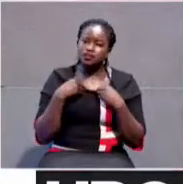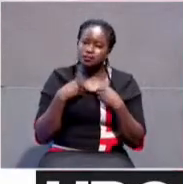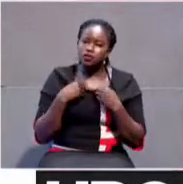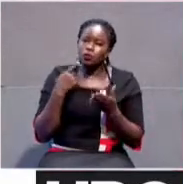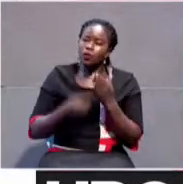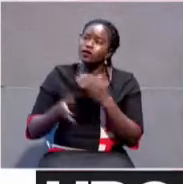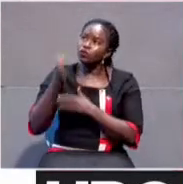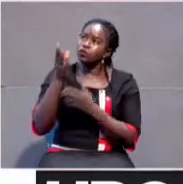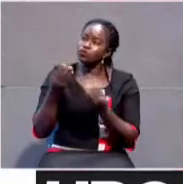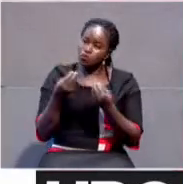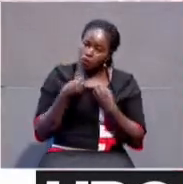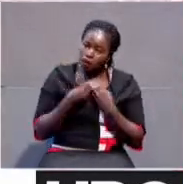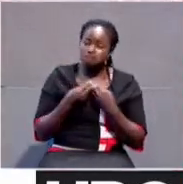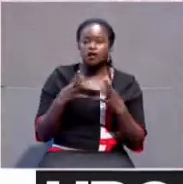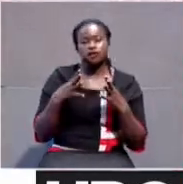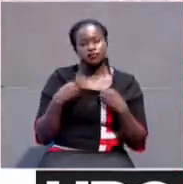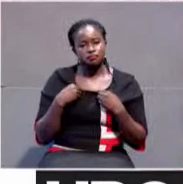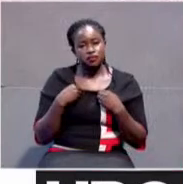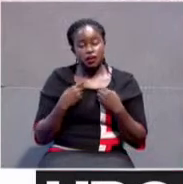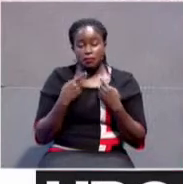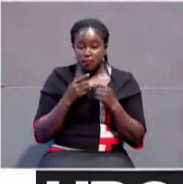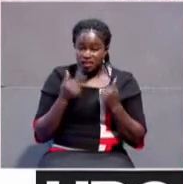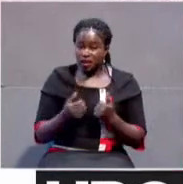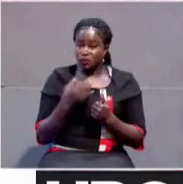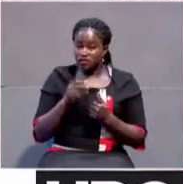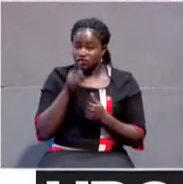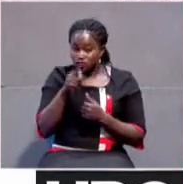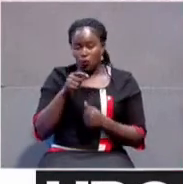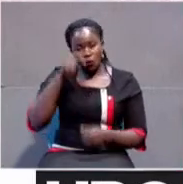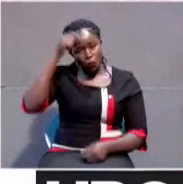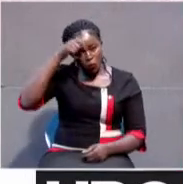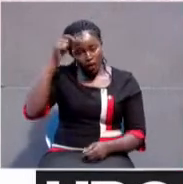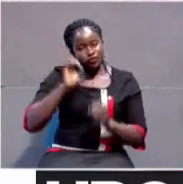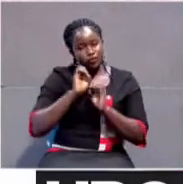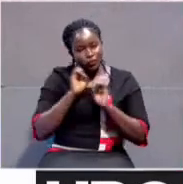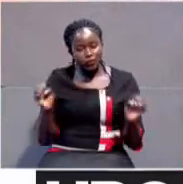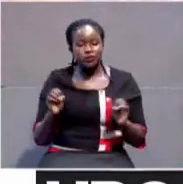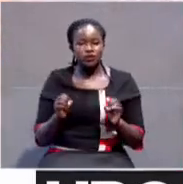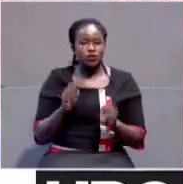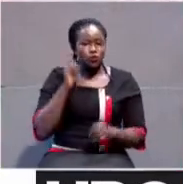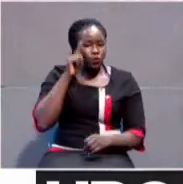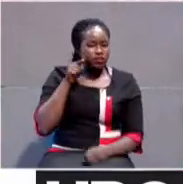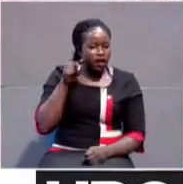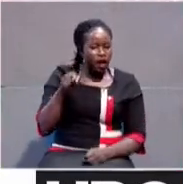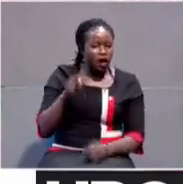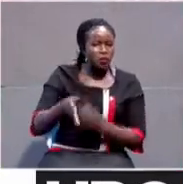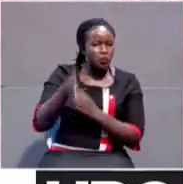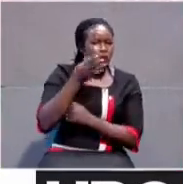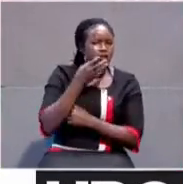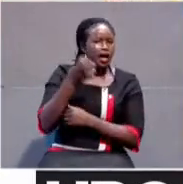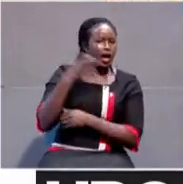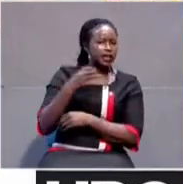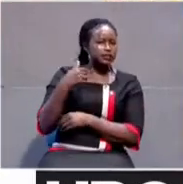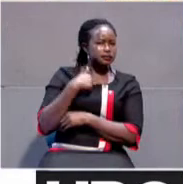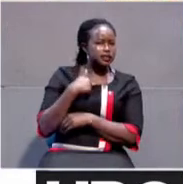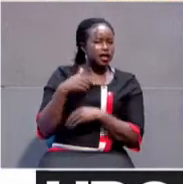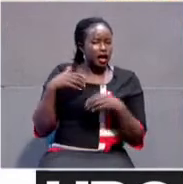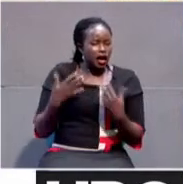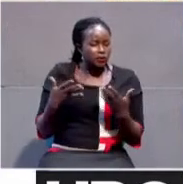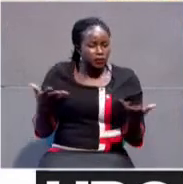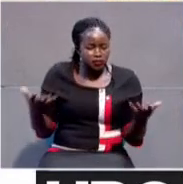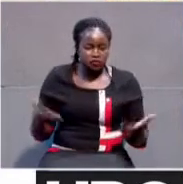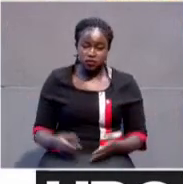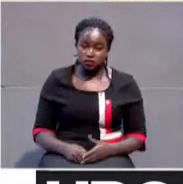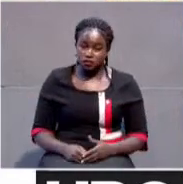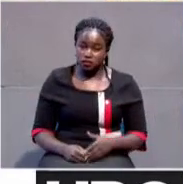has given us. But if we are not wise, then we think this is a curse. How can I get rid of it?